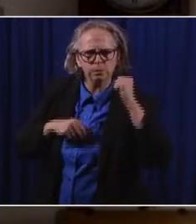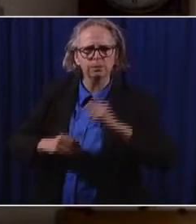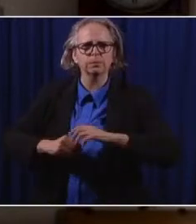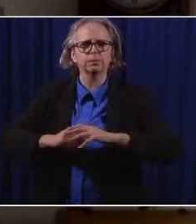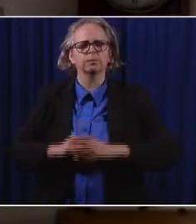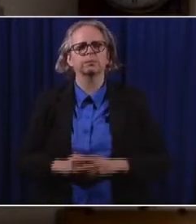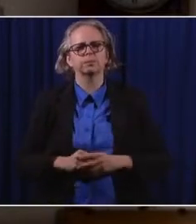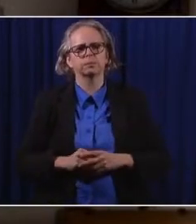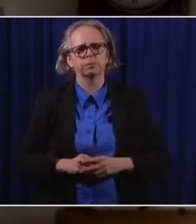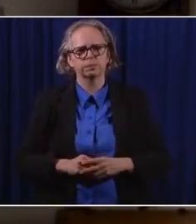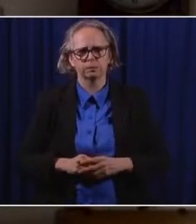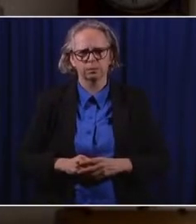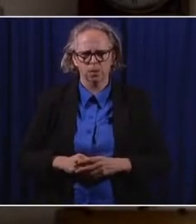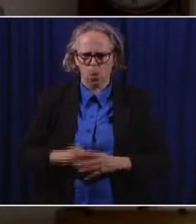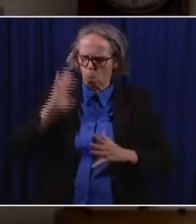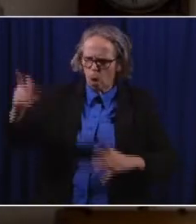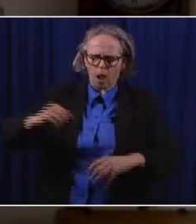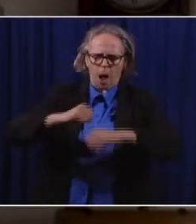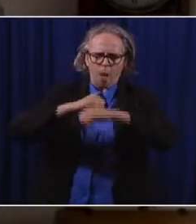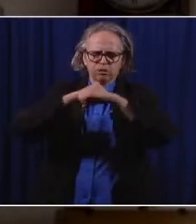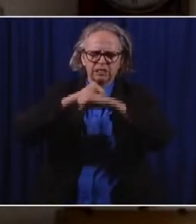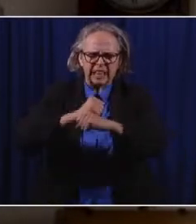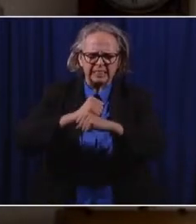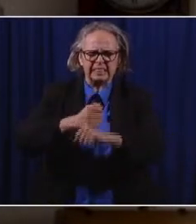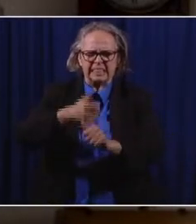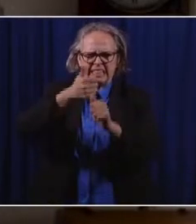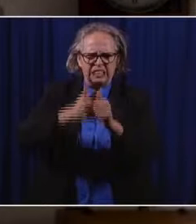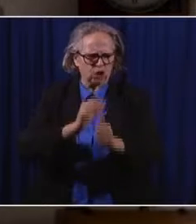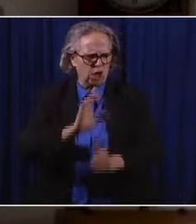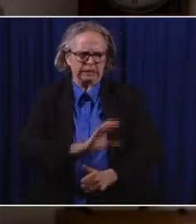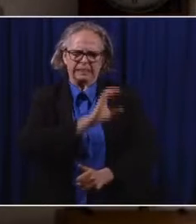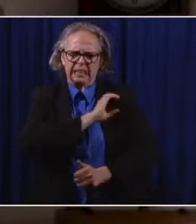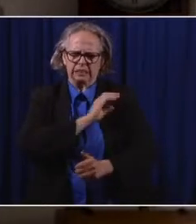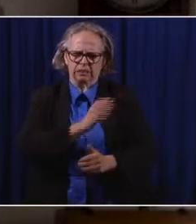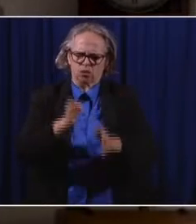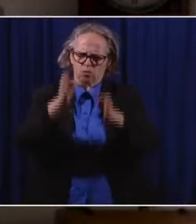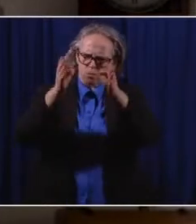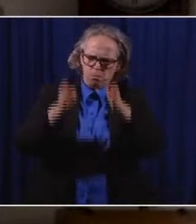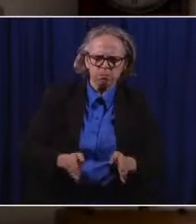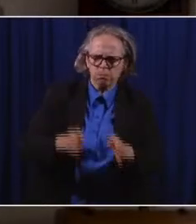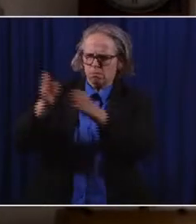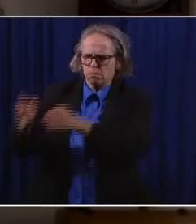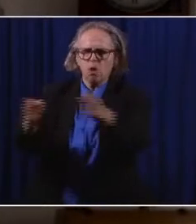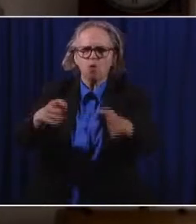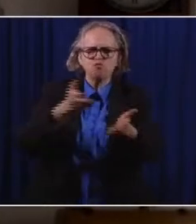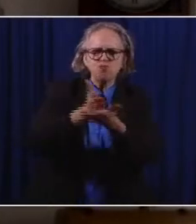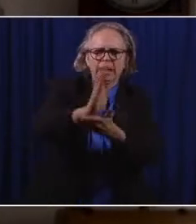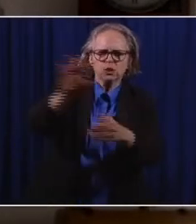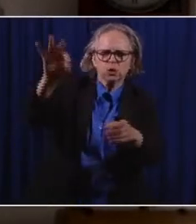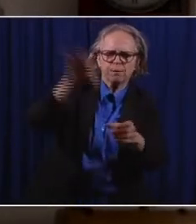protect each citizen's right to vote and to have their vote counted.